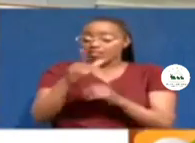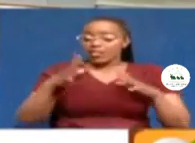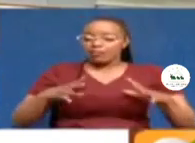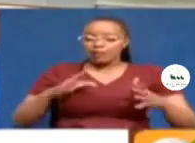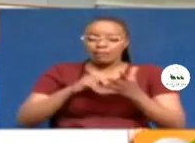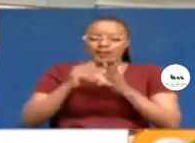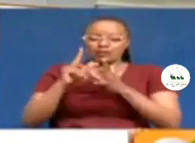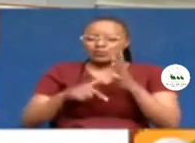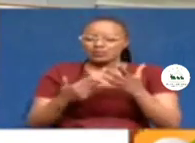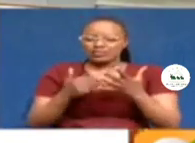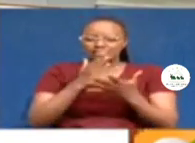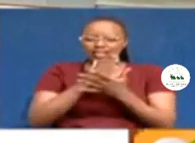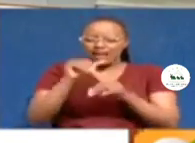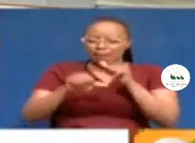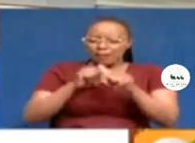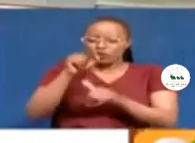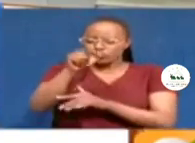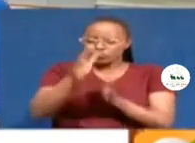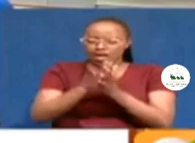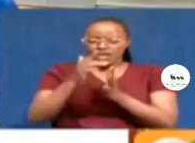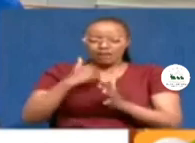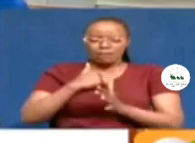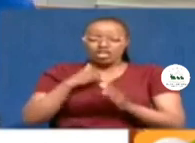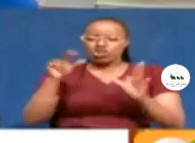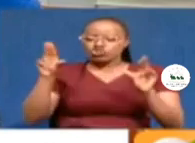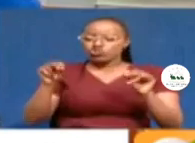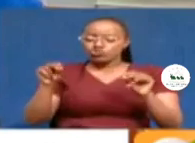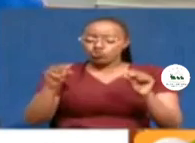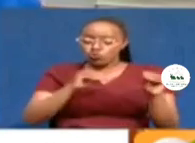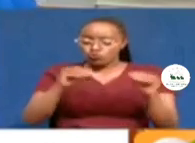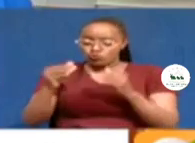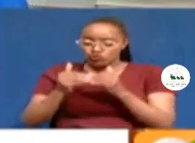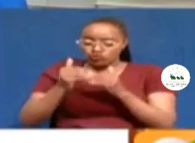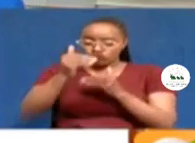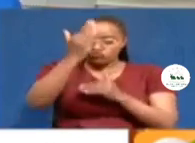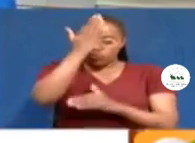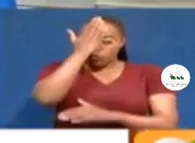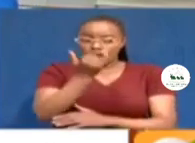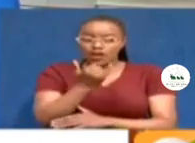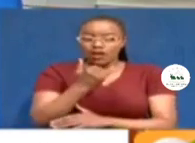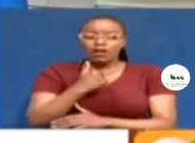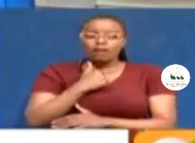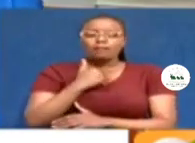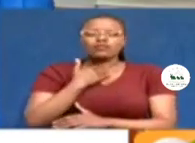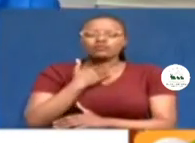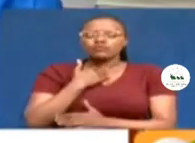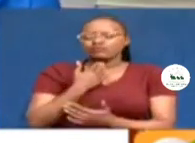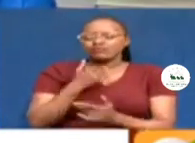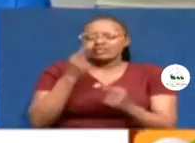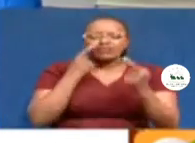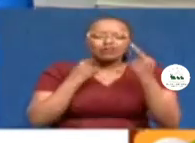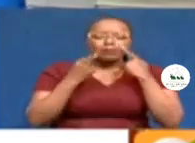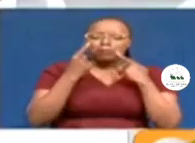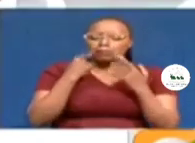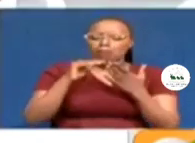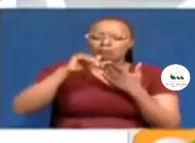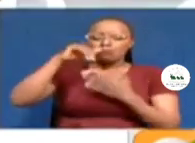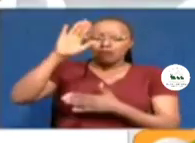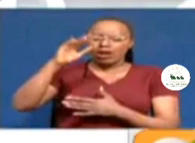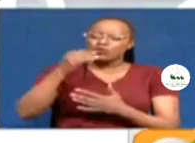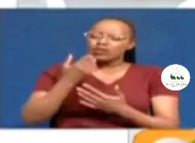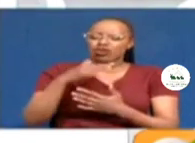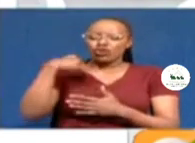It's not about you and I. And so going forward, because we may also lament a little too